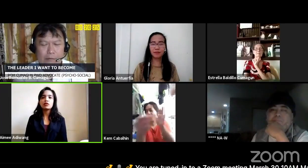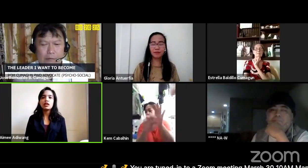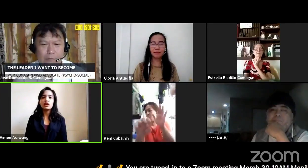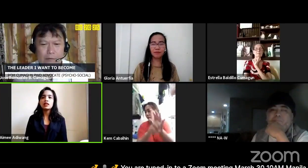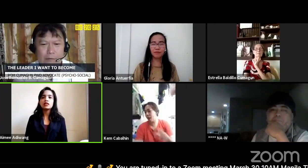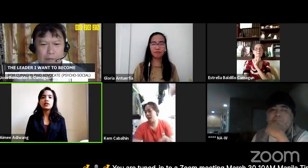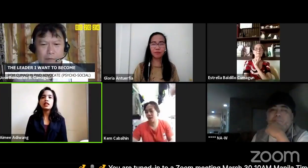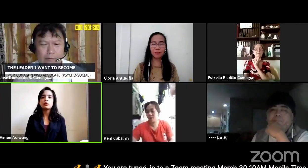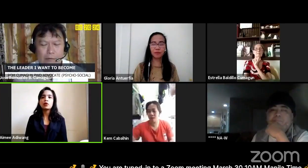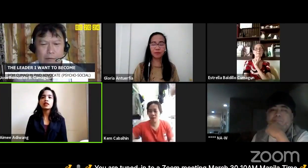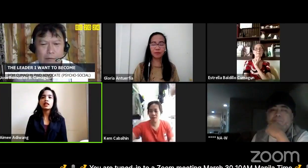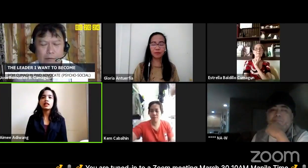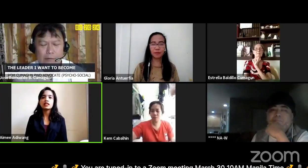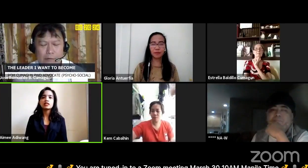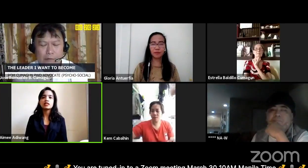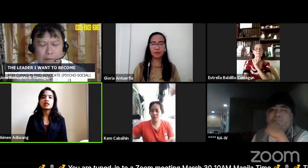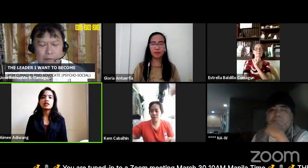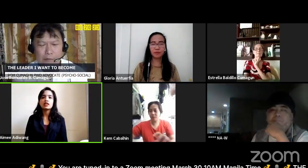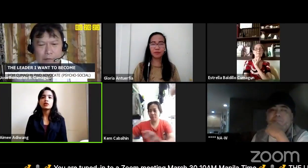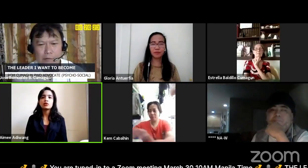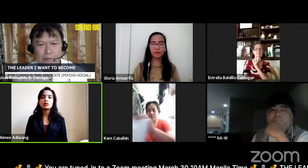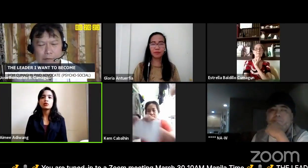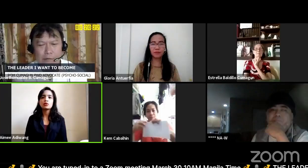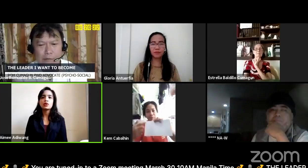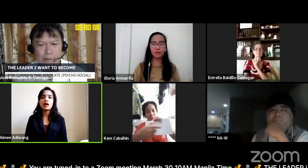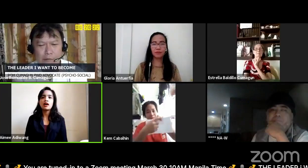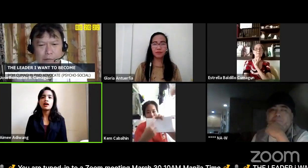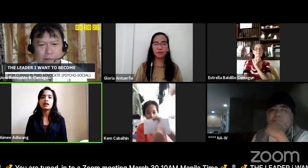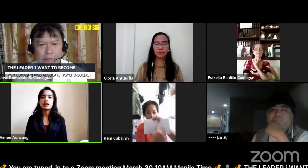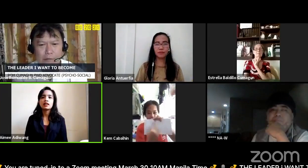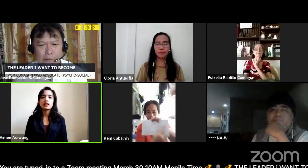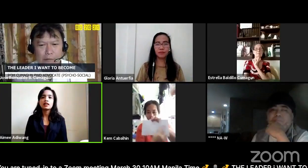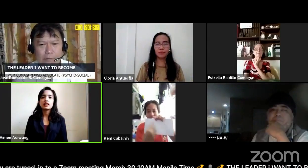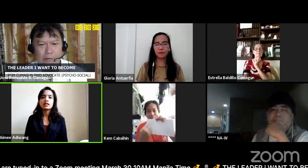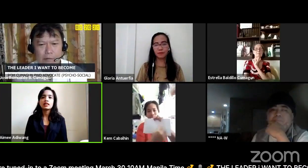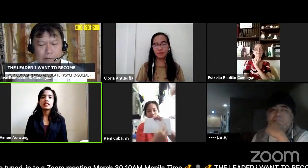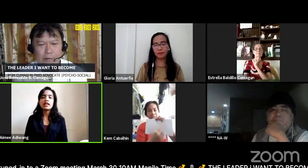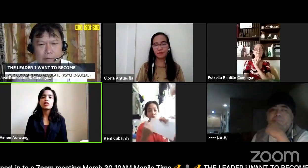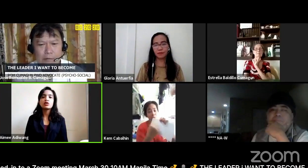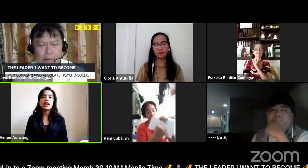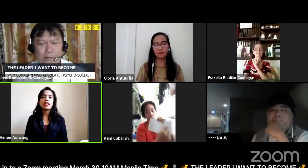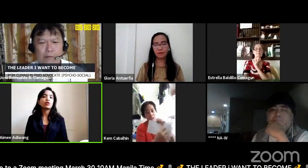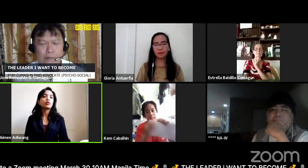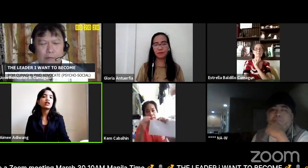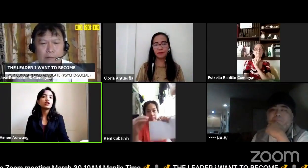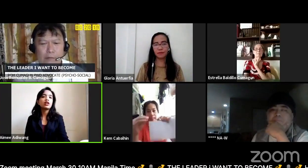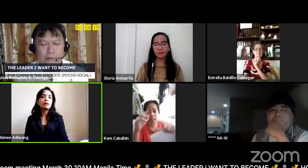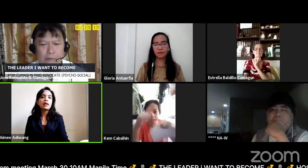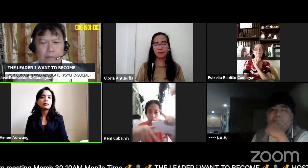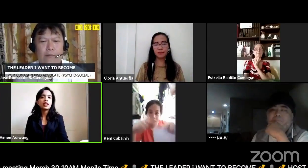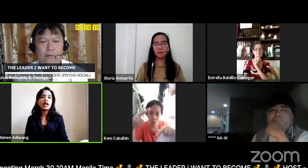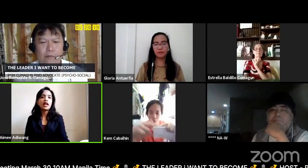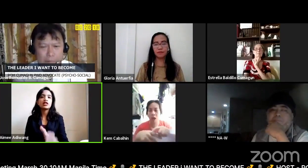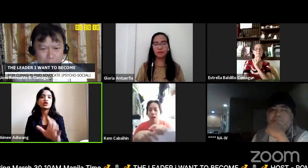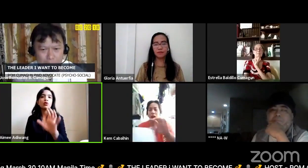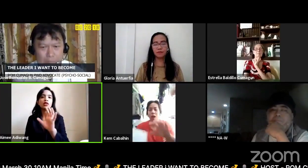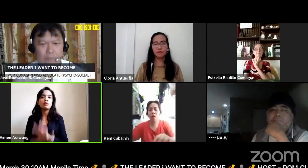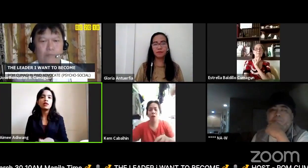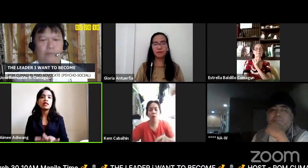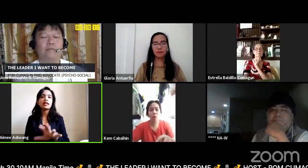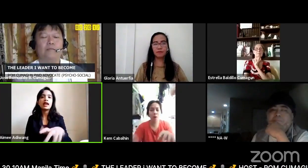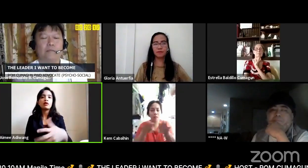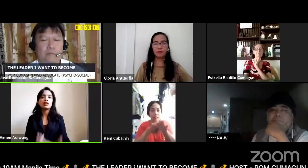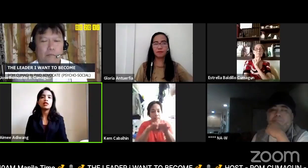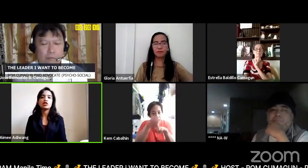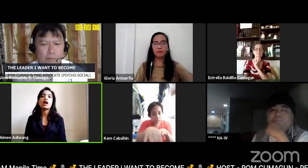Anytime if you what's really important is you it's like you write the word on a paper and then show